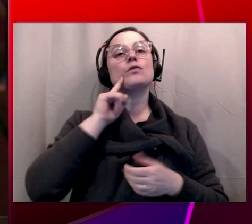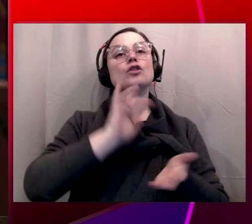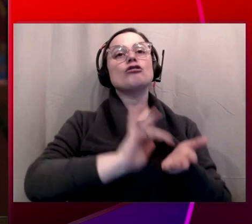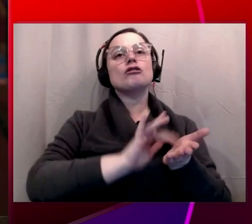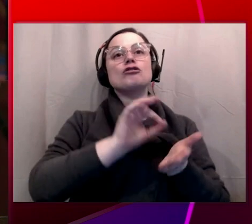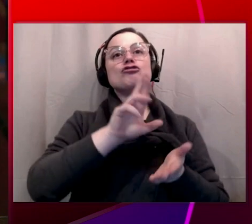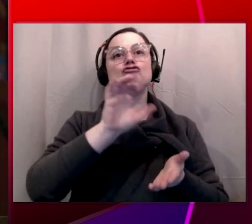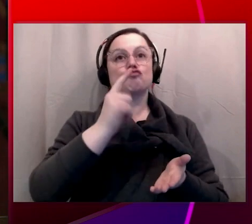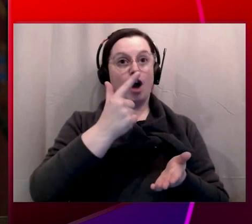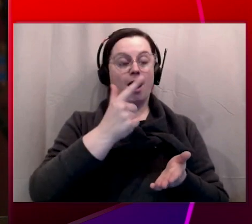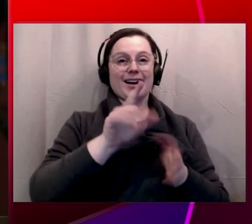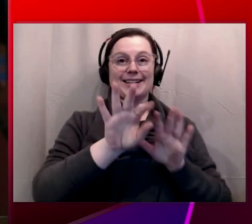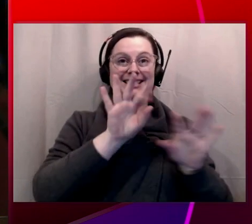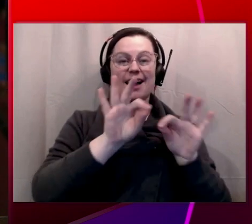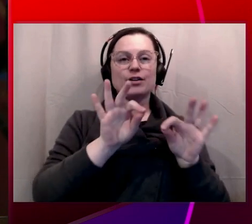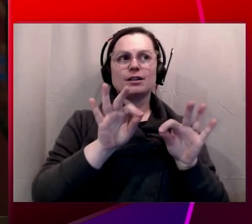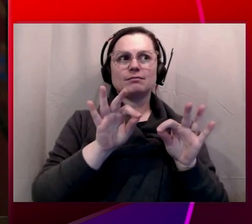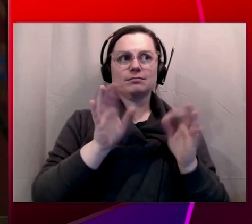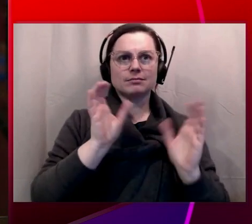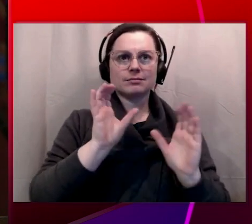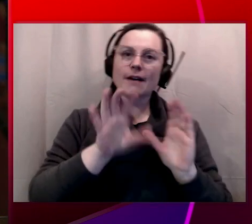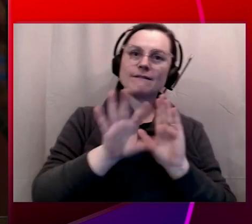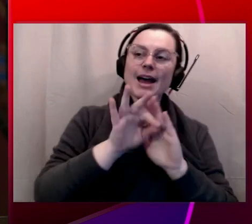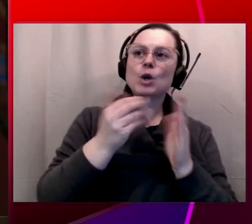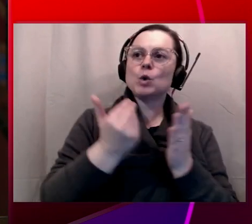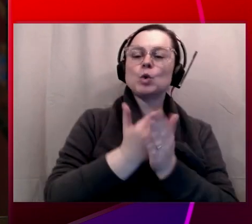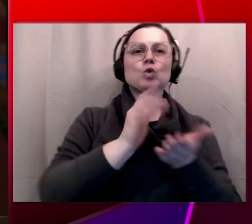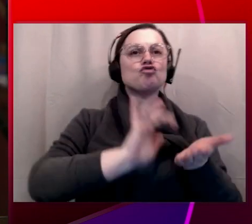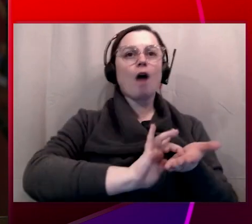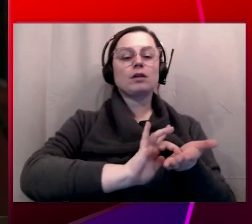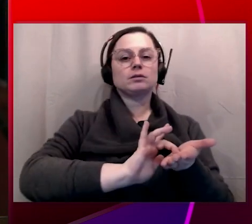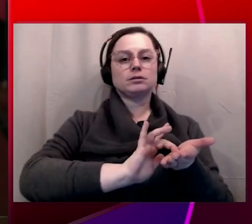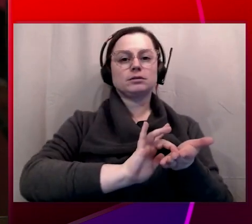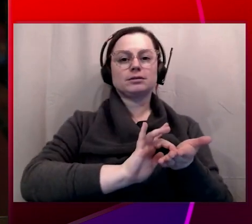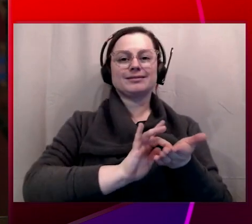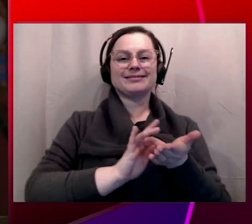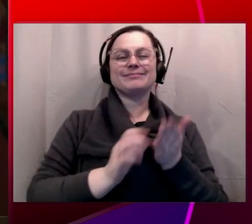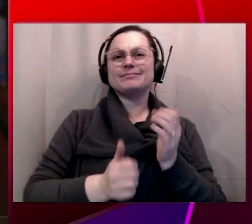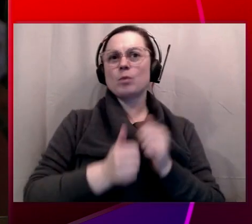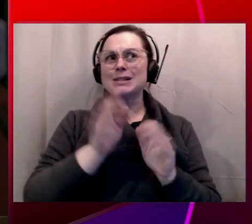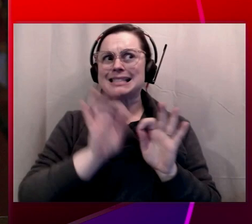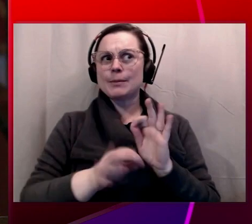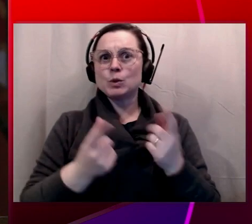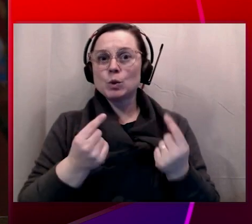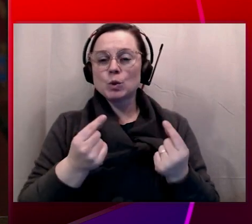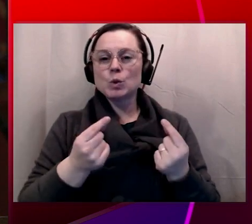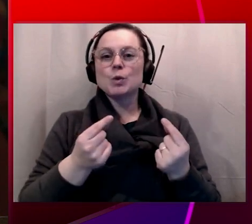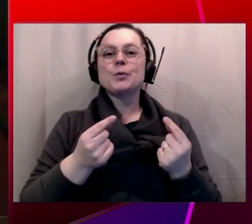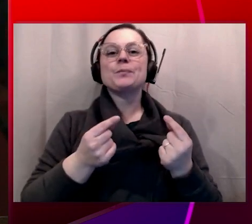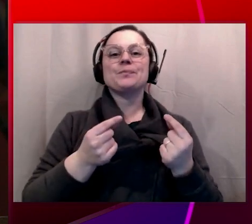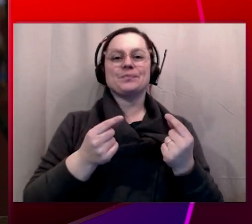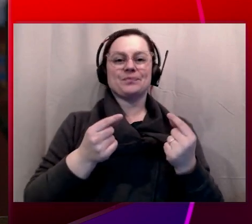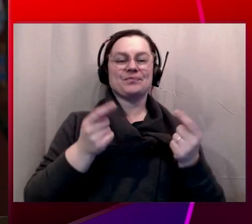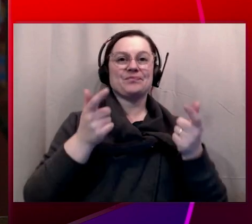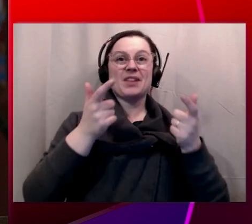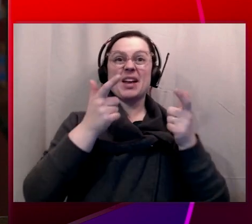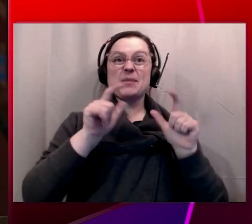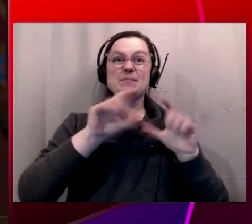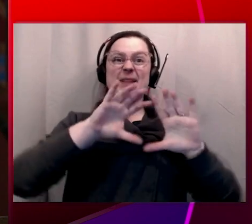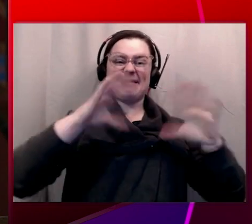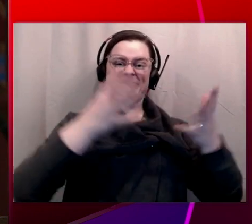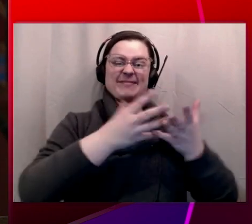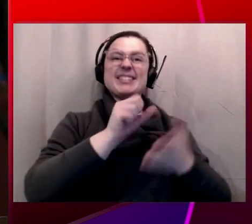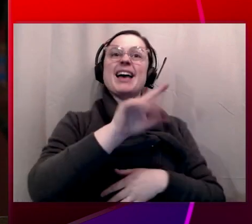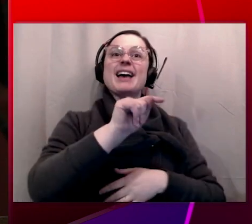want to find new drugs, and the simplest way of doing that is by taking a big set of